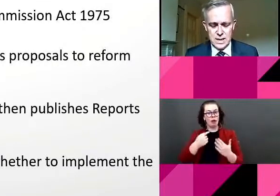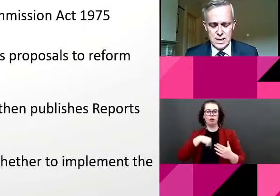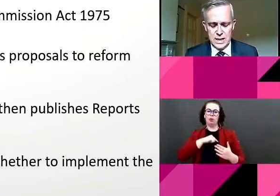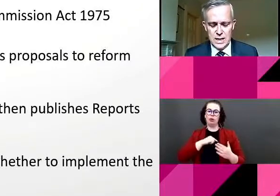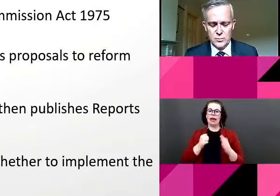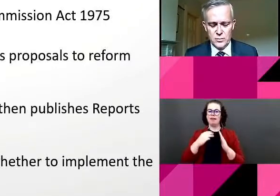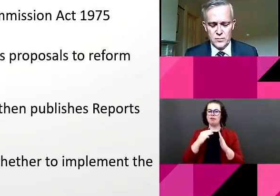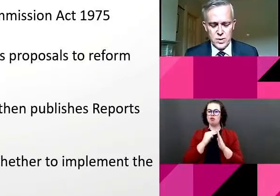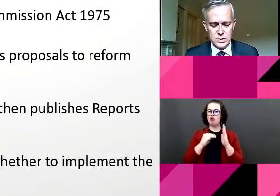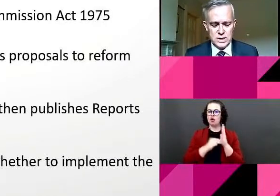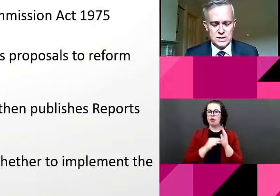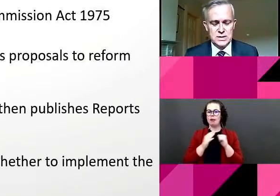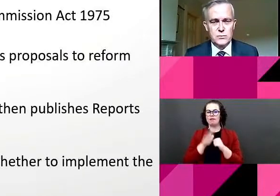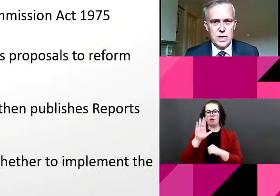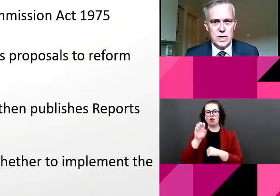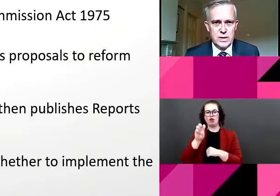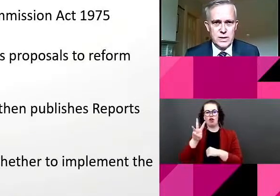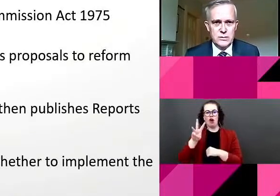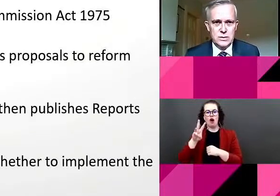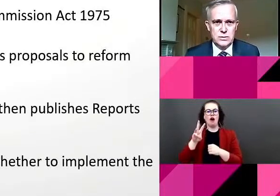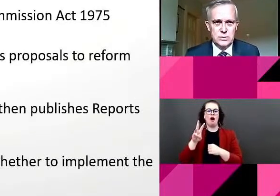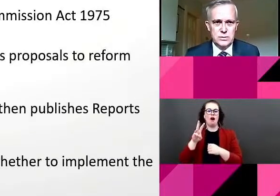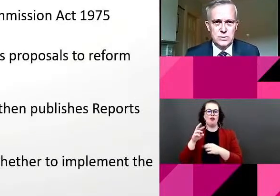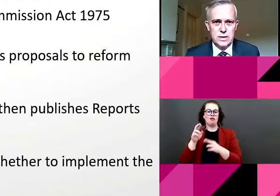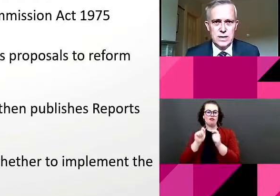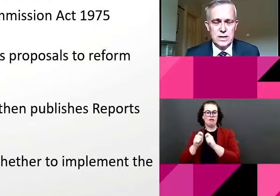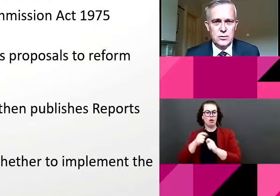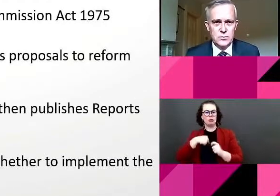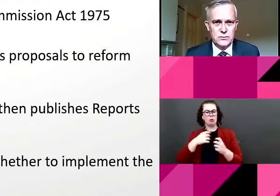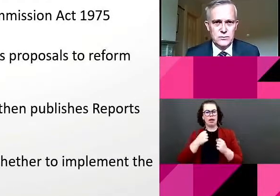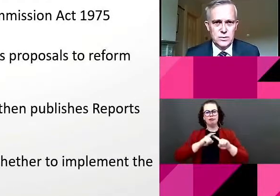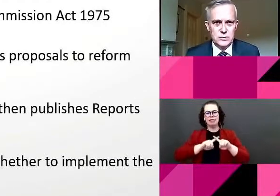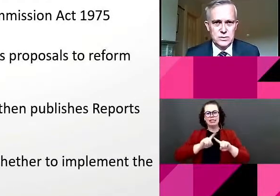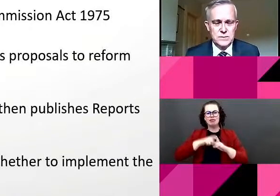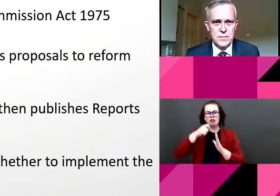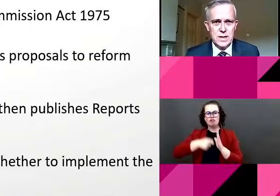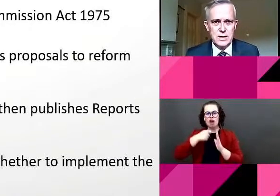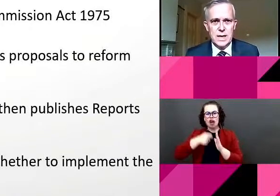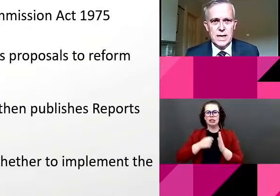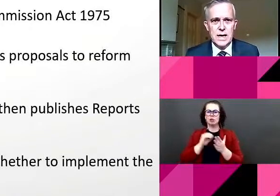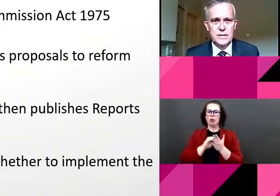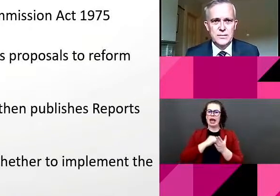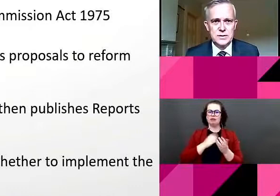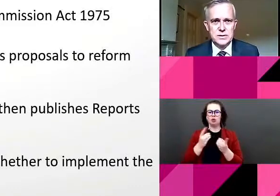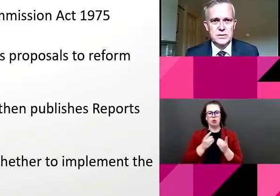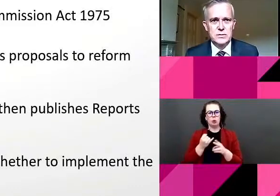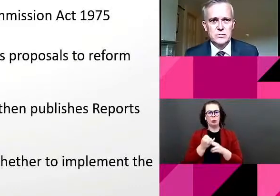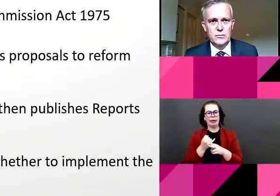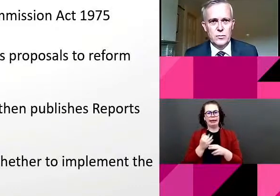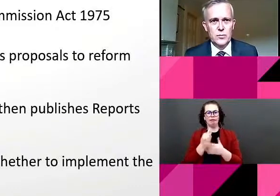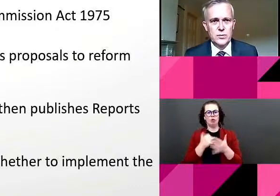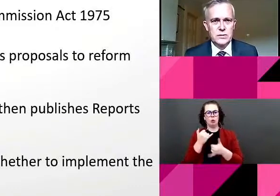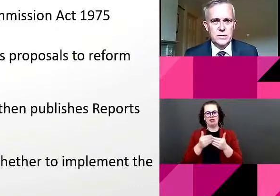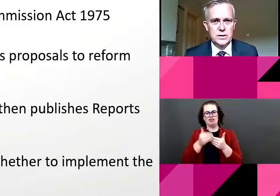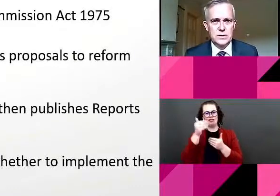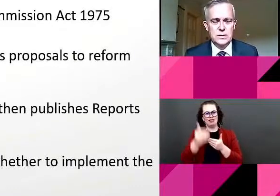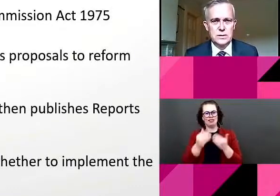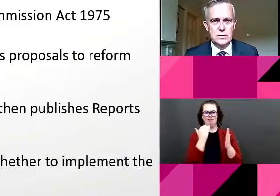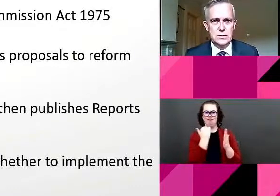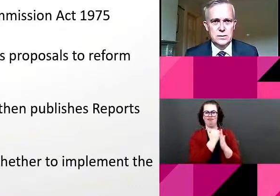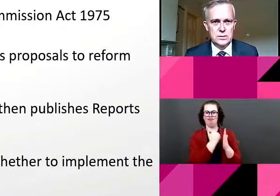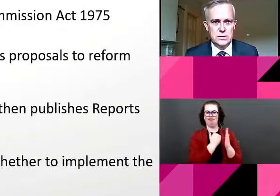contains a number of projects that we carry out under a number of years. And this report that